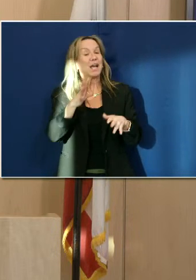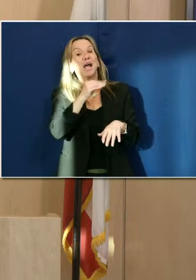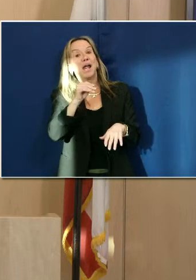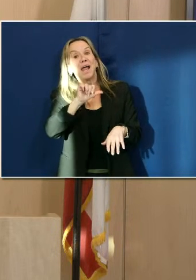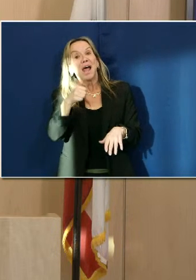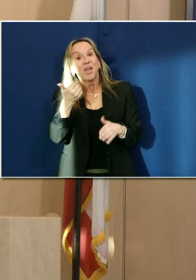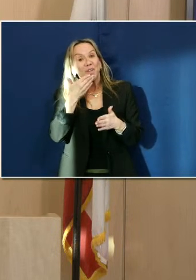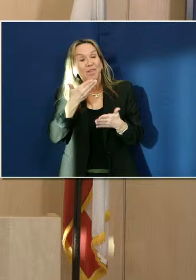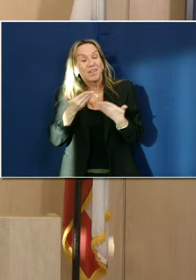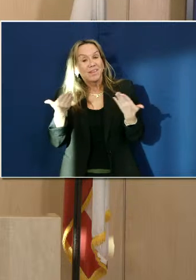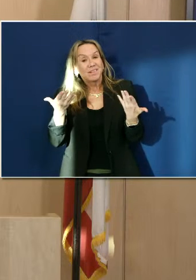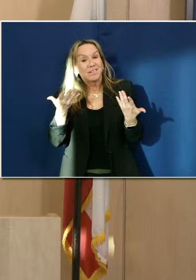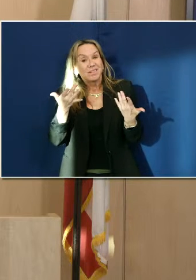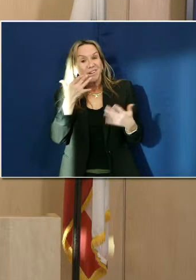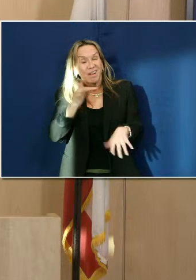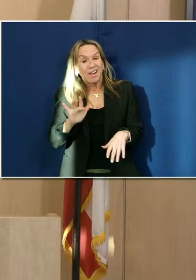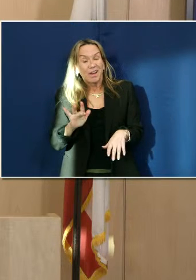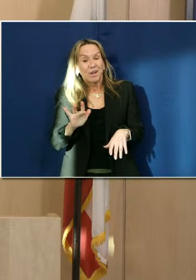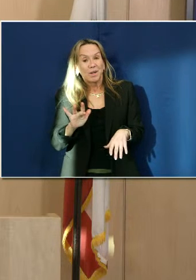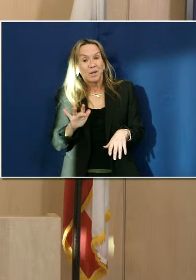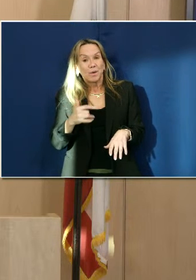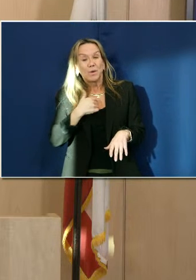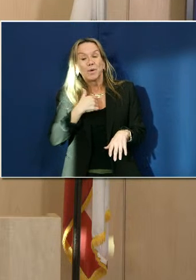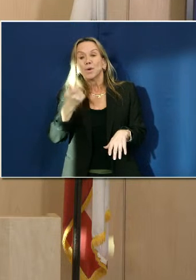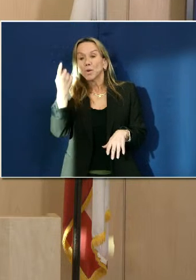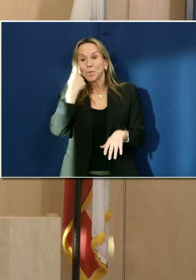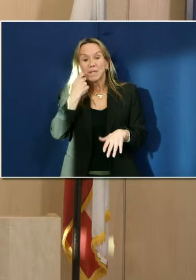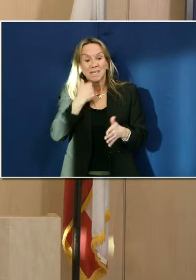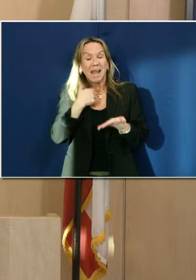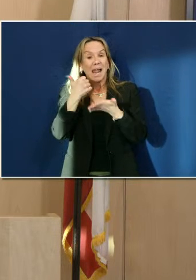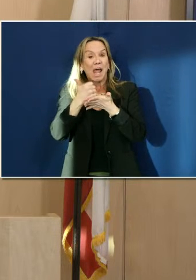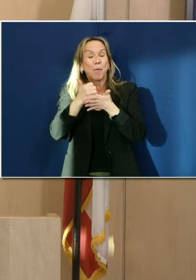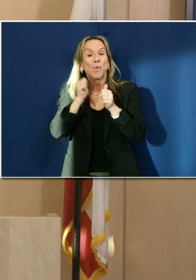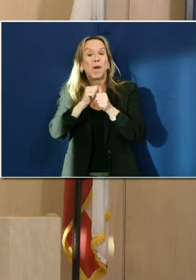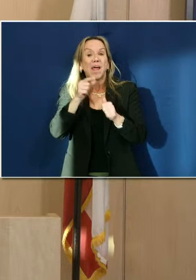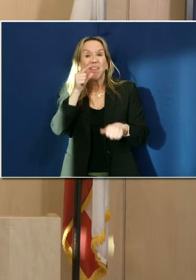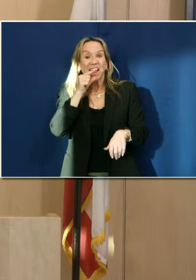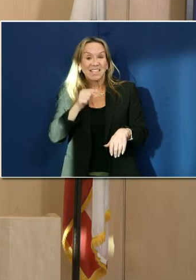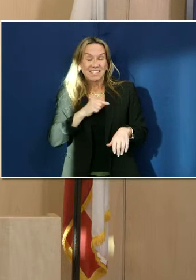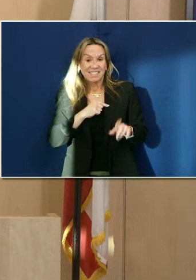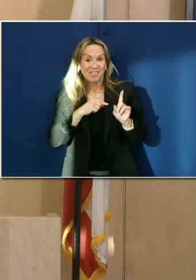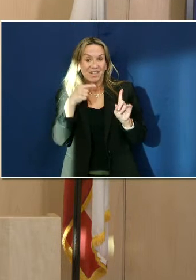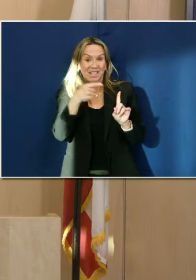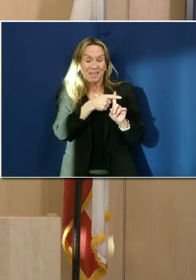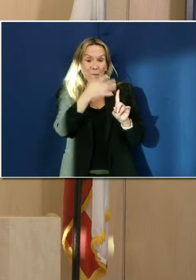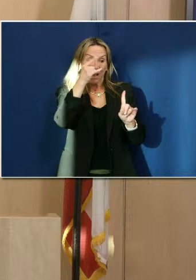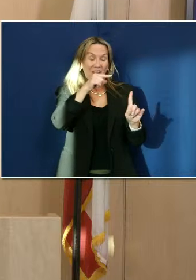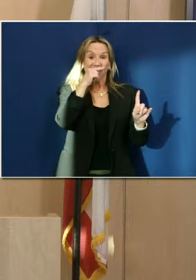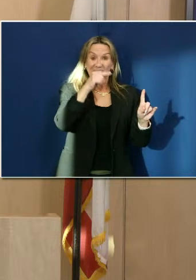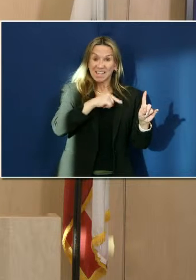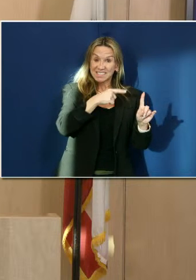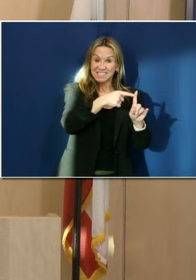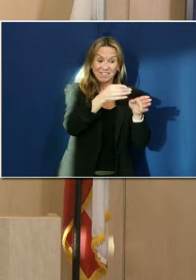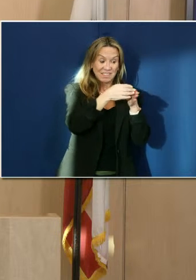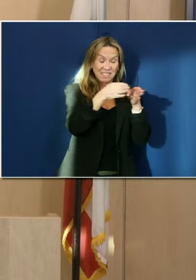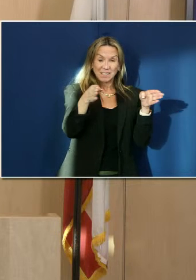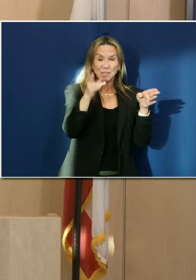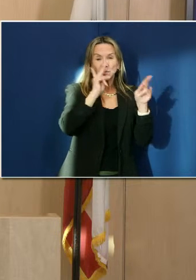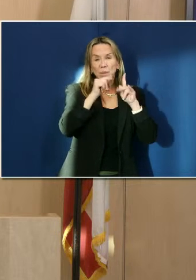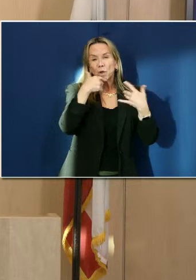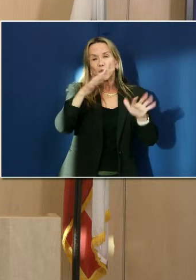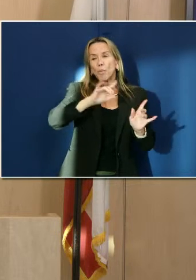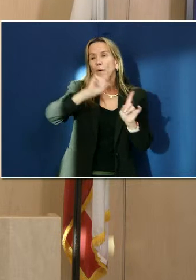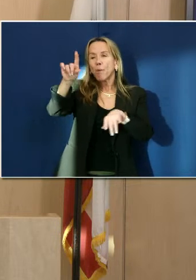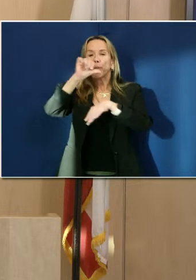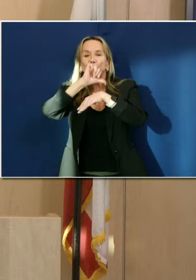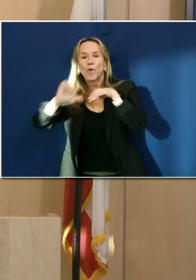about the Thanksgiving holiday is we just had some help there, because individuals don't want to have procedures right in the midst of a holiday or even